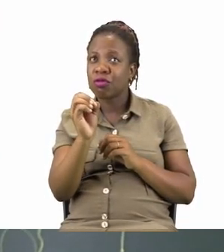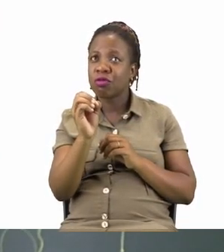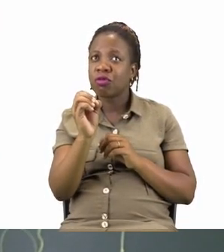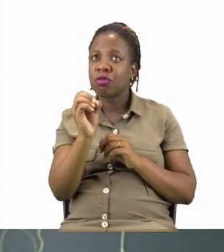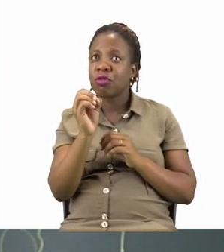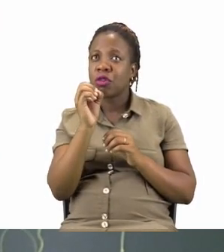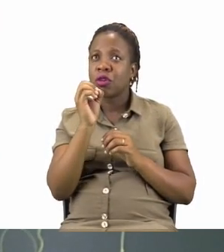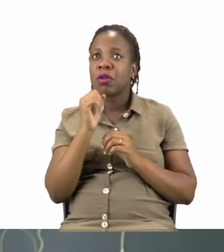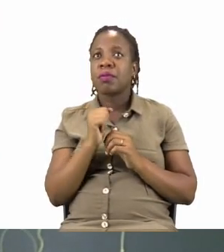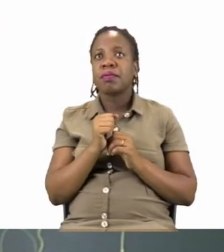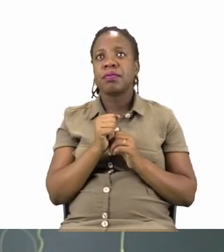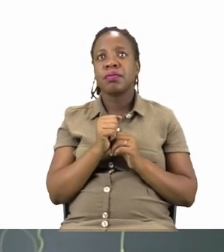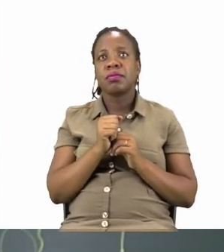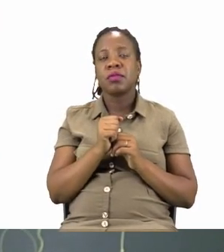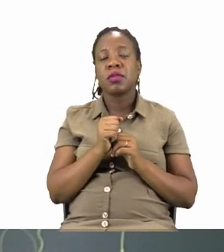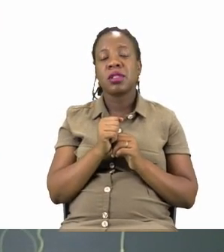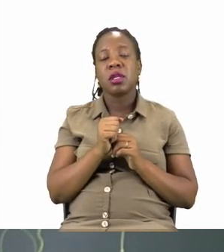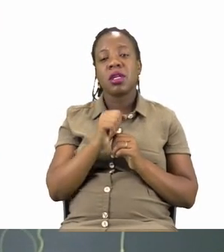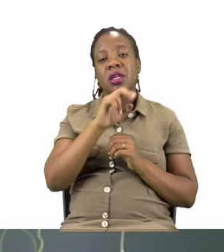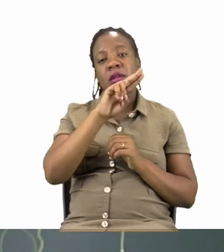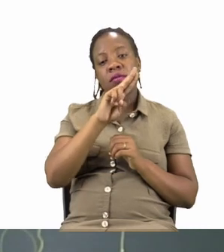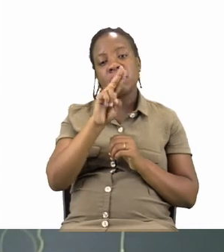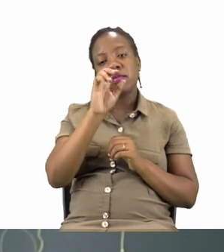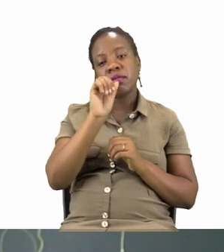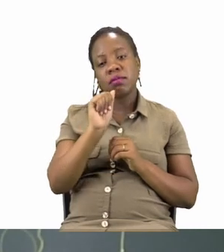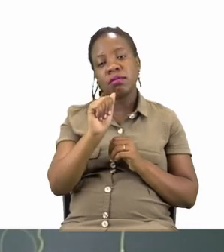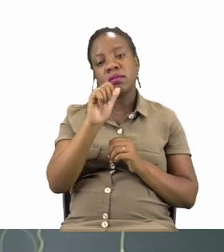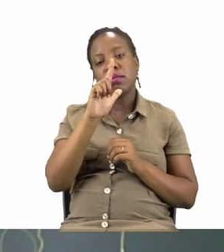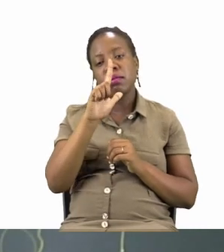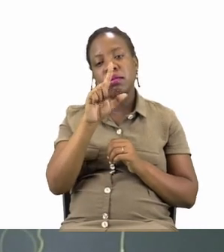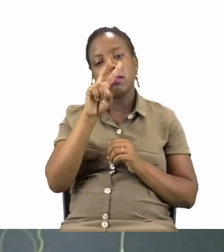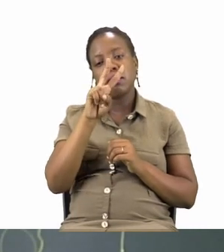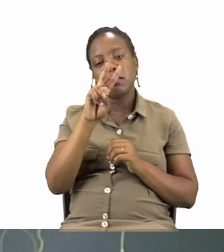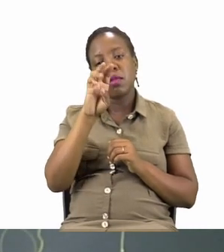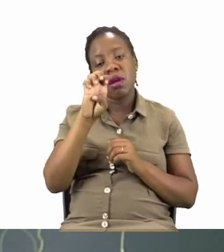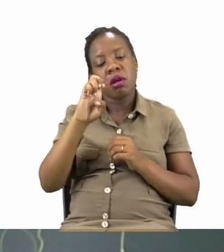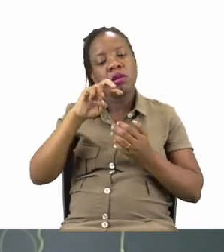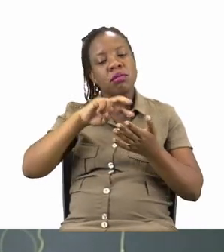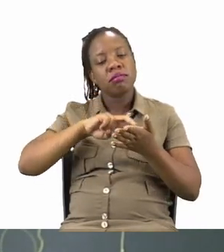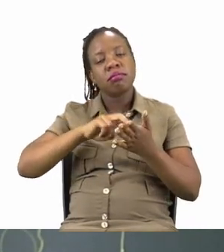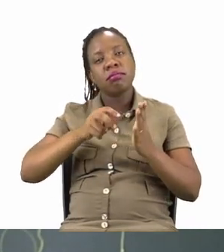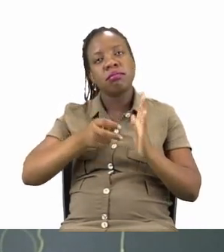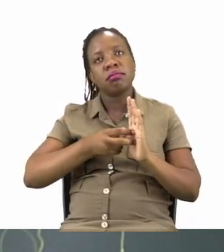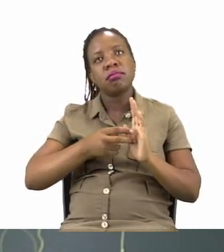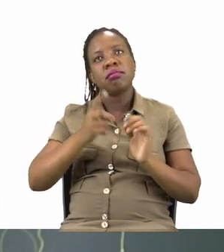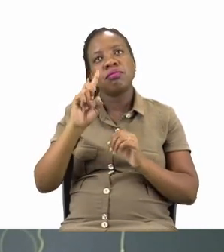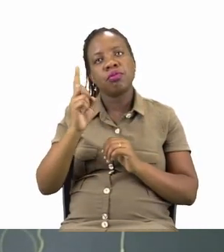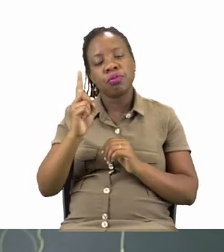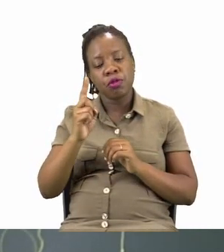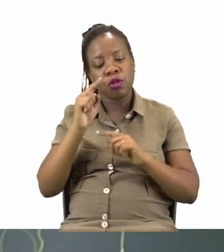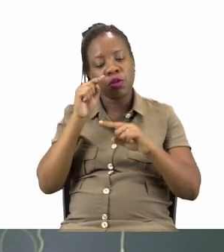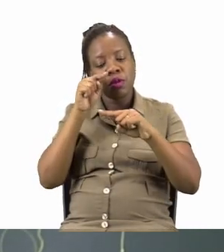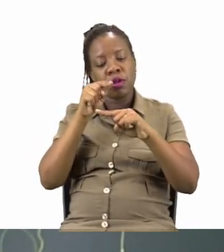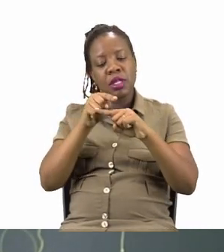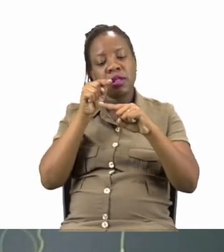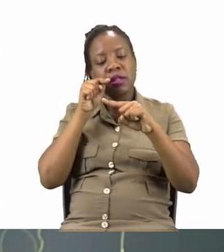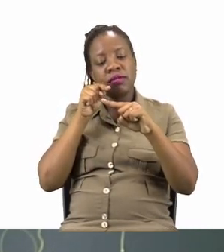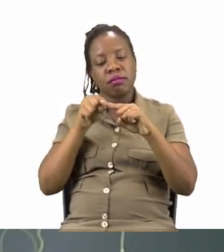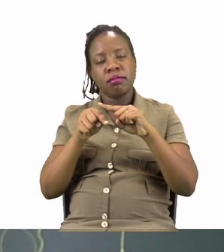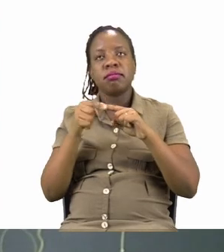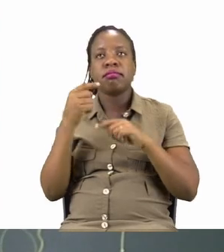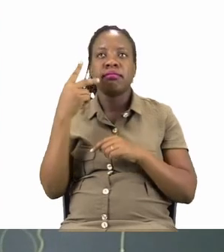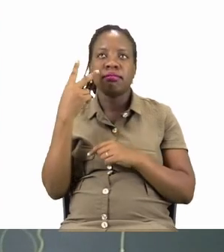said if we halve, it means that we have to divide by 2. So